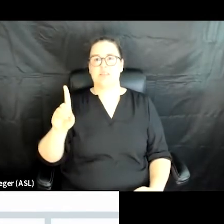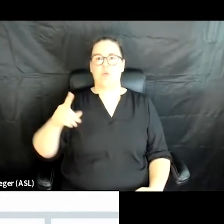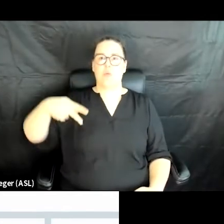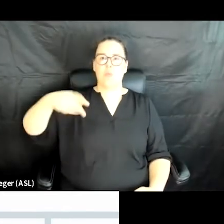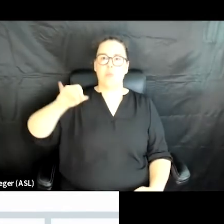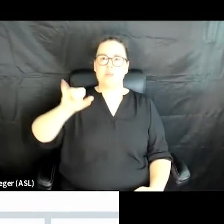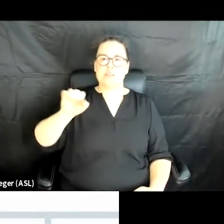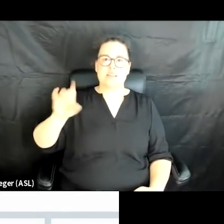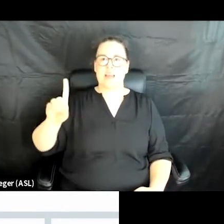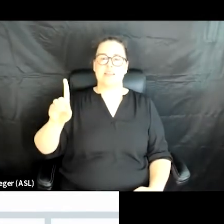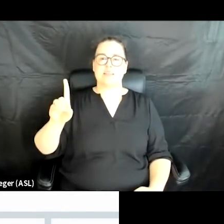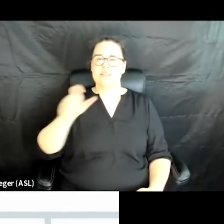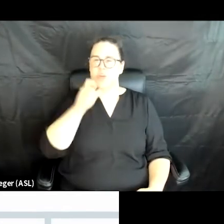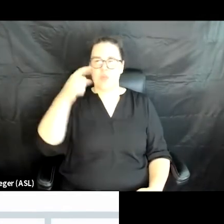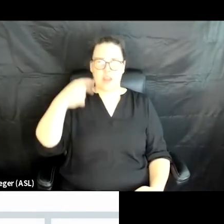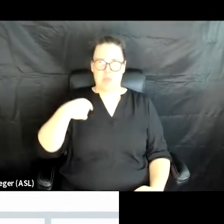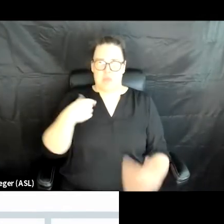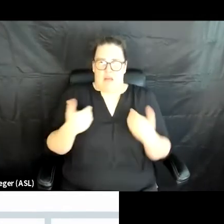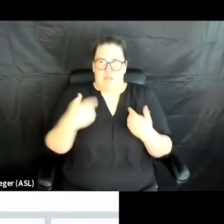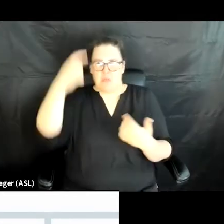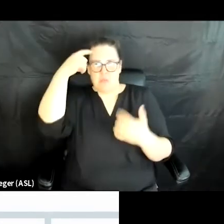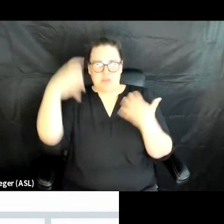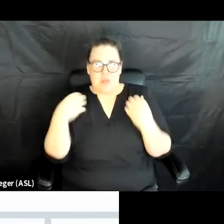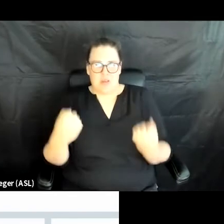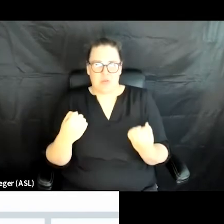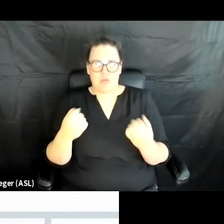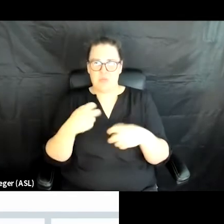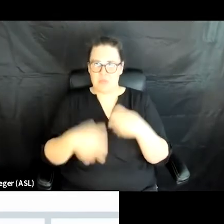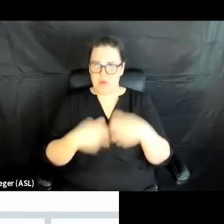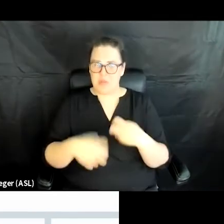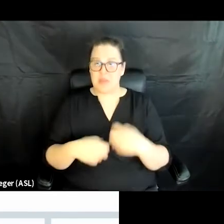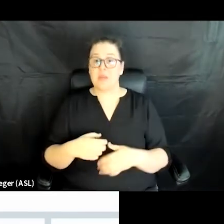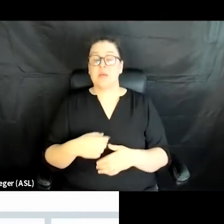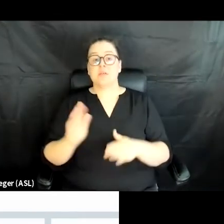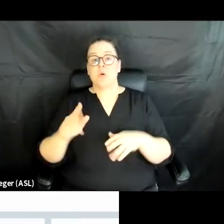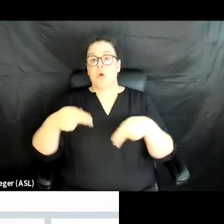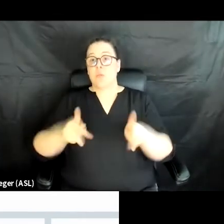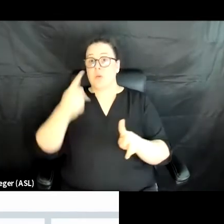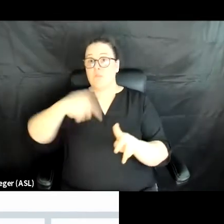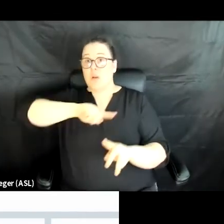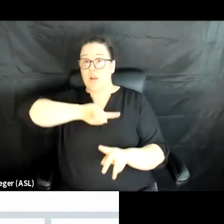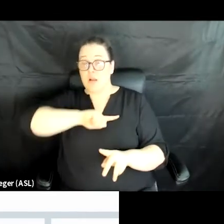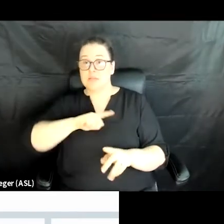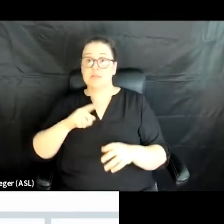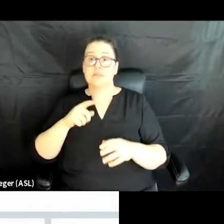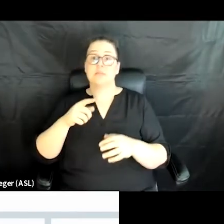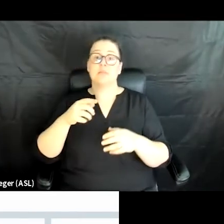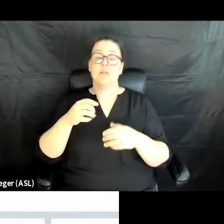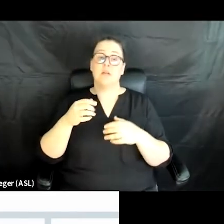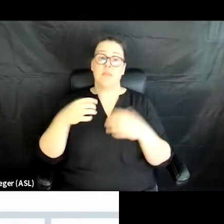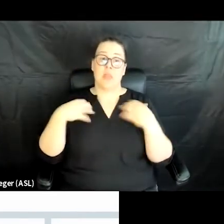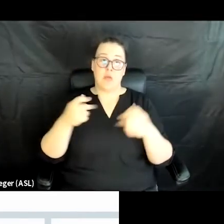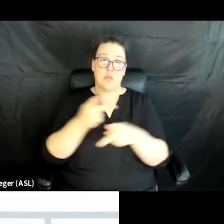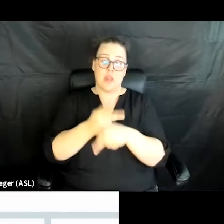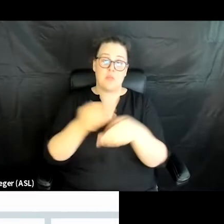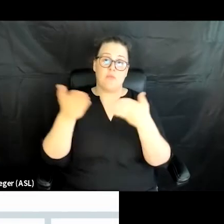health condition. So healthcare is an opportunity for us as healthcare providers and persons in healthcare and